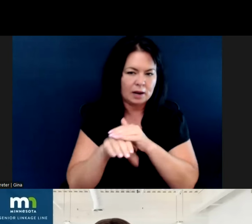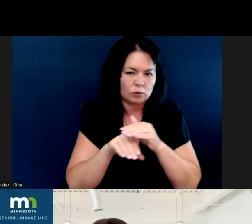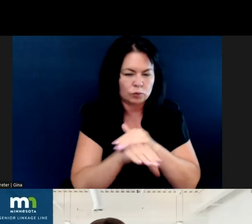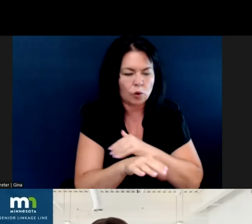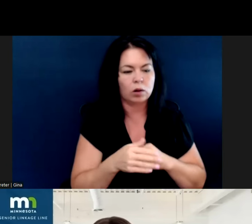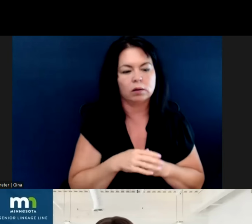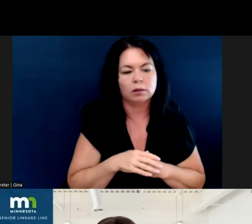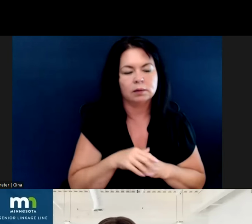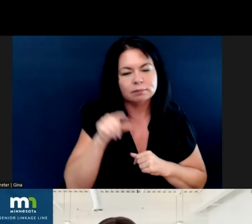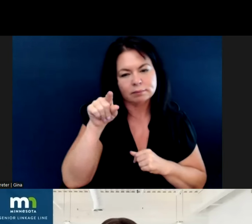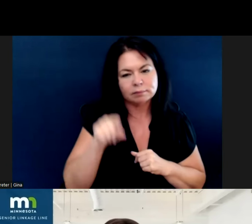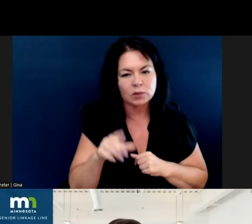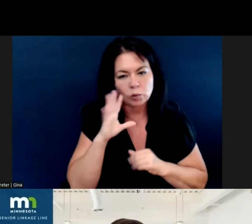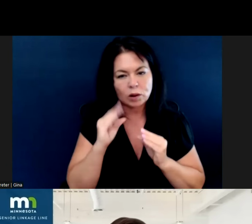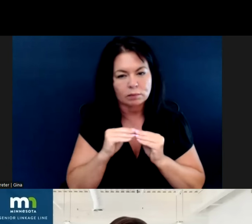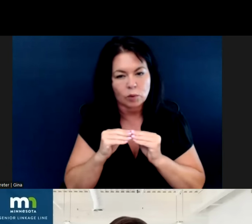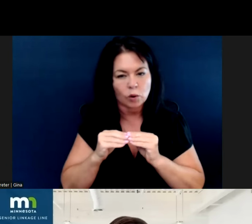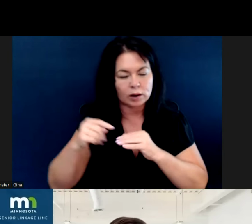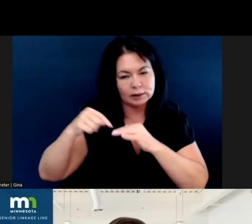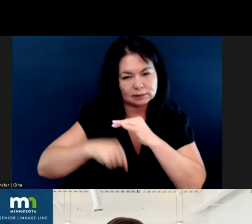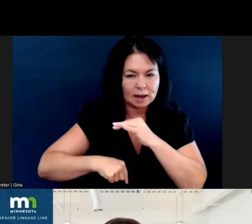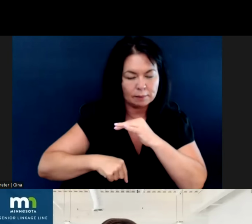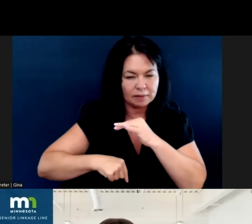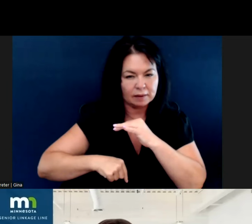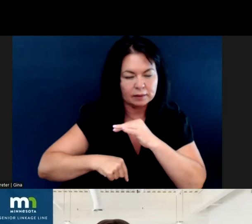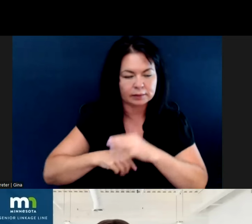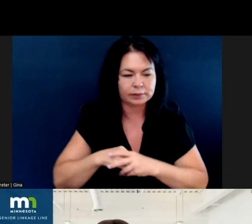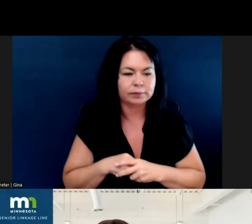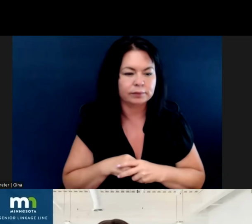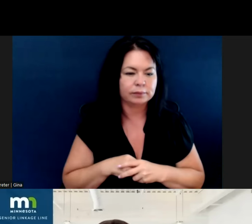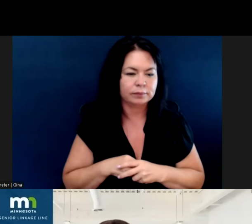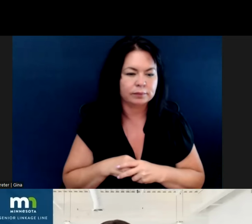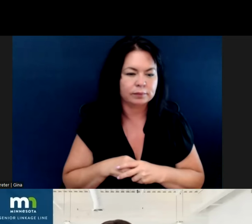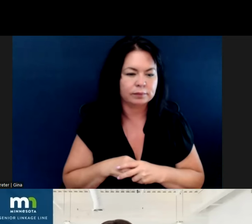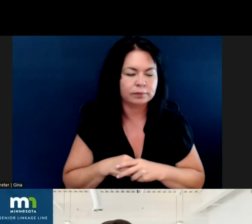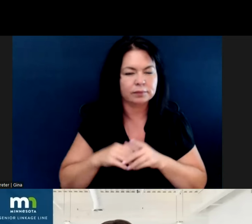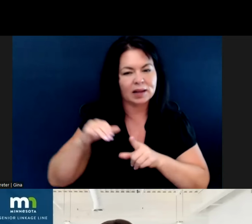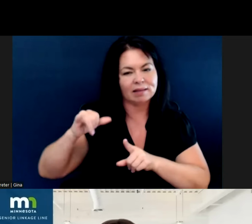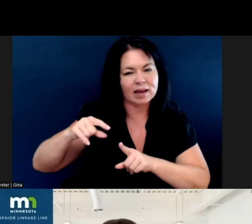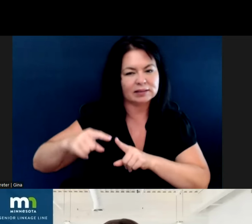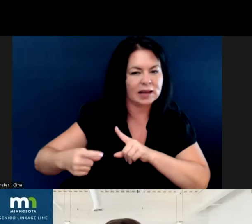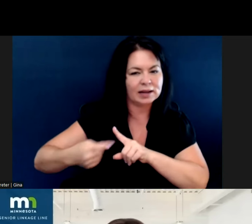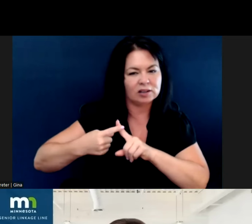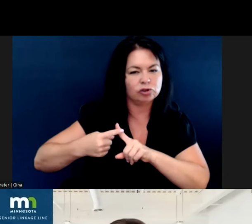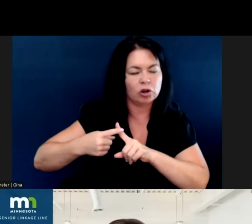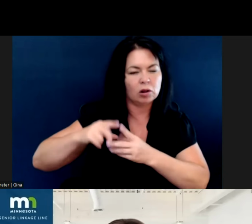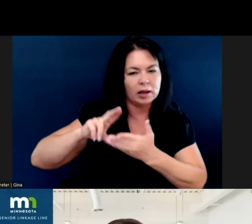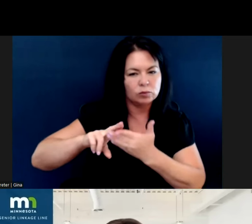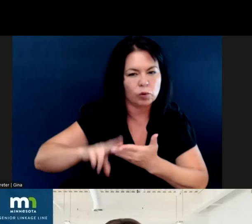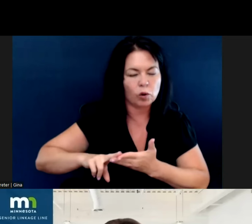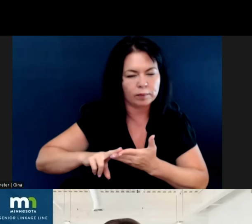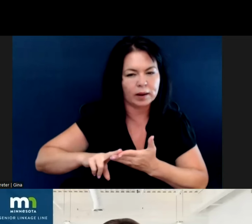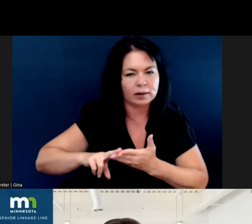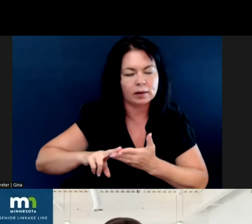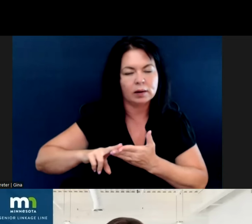little bit more in depth on the next slide, but this is the initial enrollment period. This is when you first become eligible